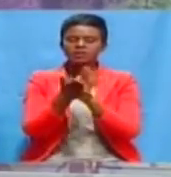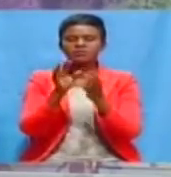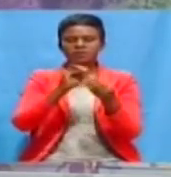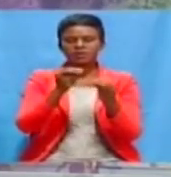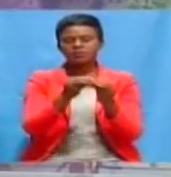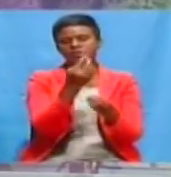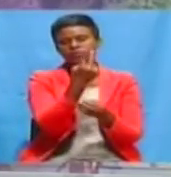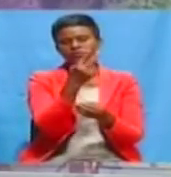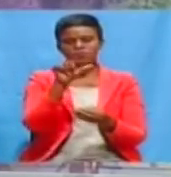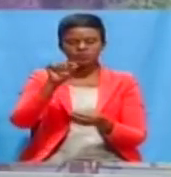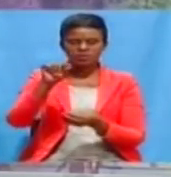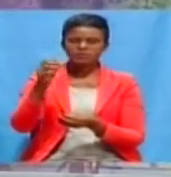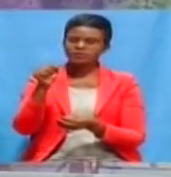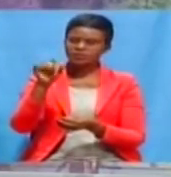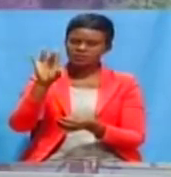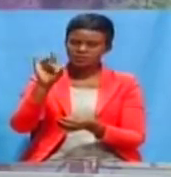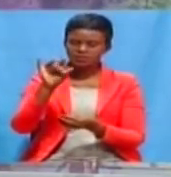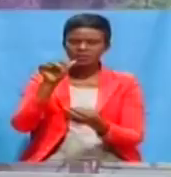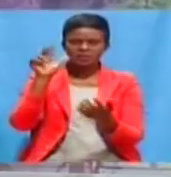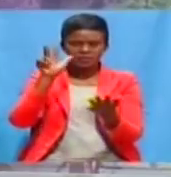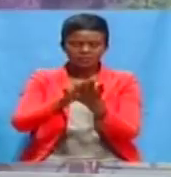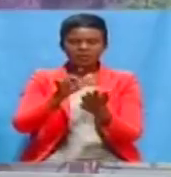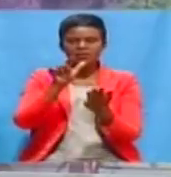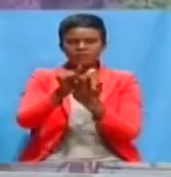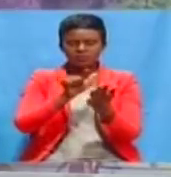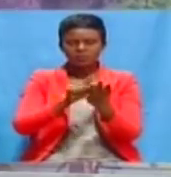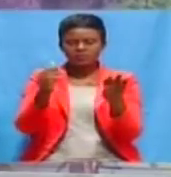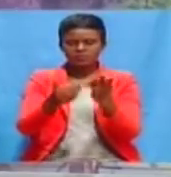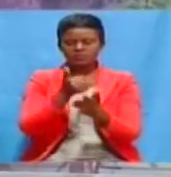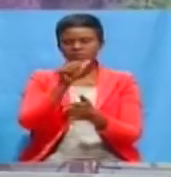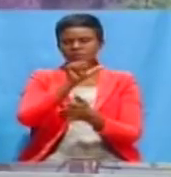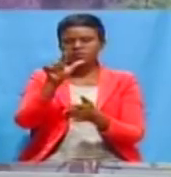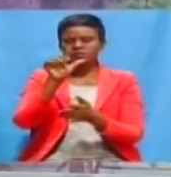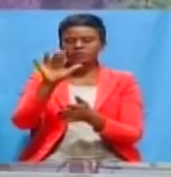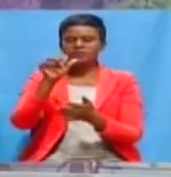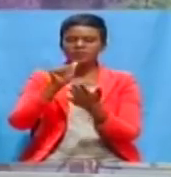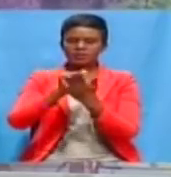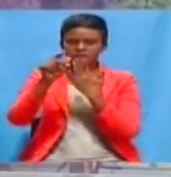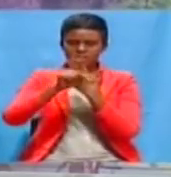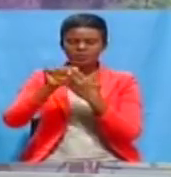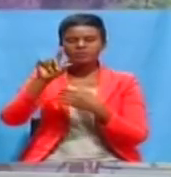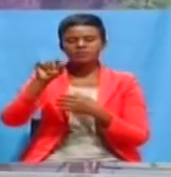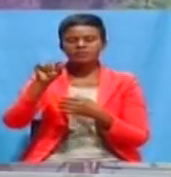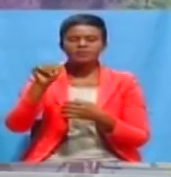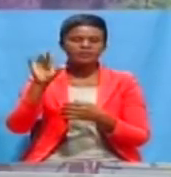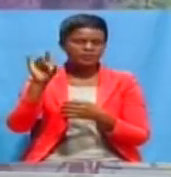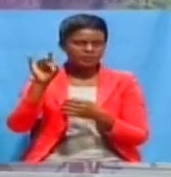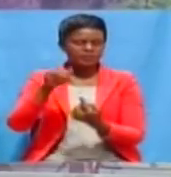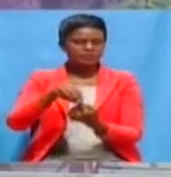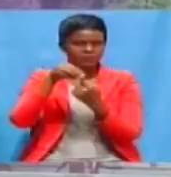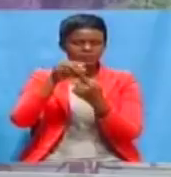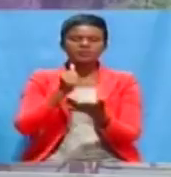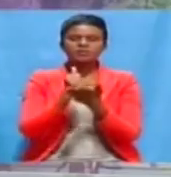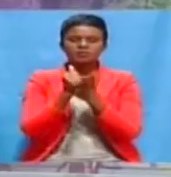of 2018. President Lungu signed the new law on the 25th of April 2018. The President's Special Assistant for Press